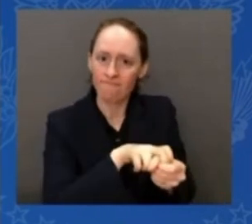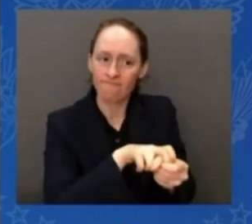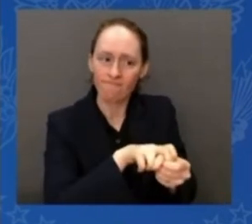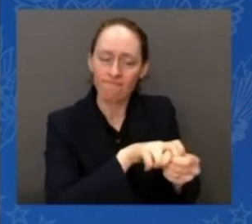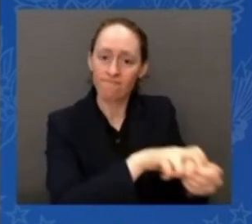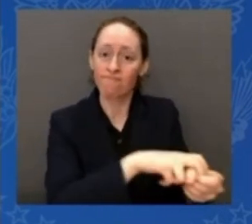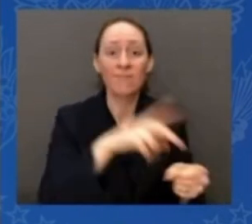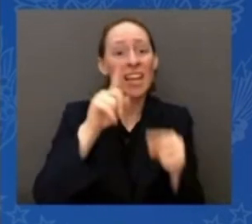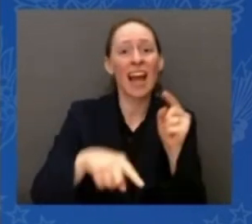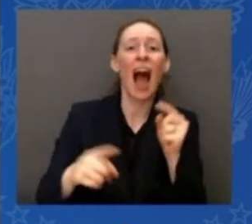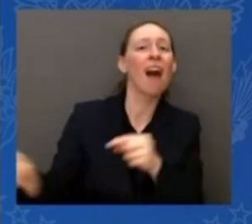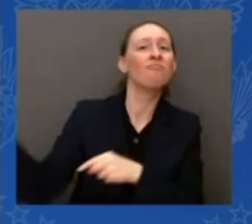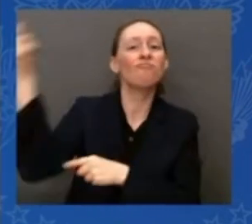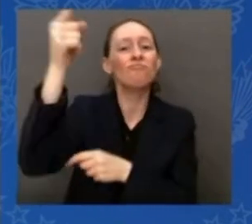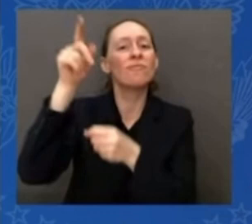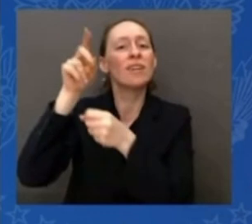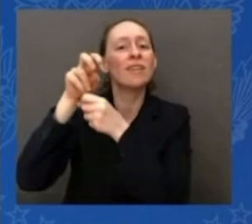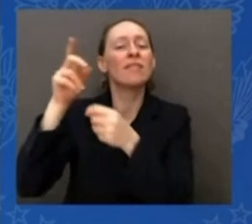U.S. Labor Secretary.